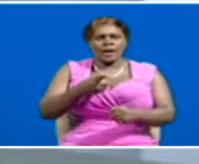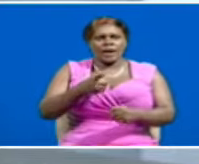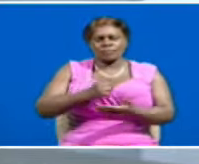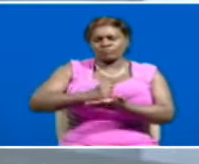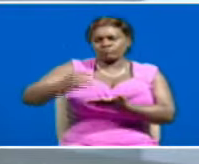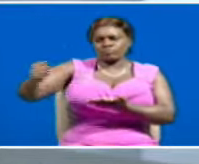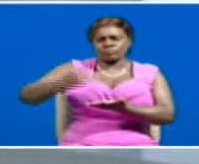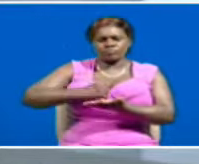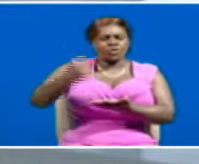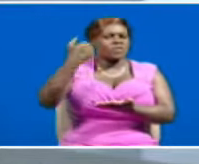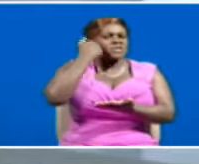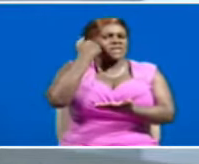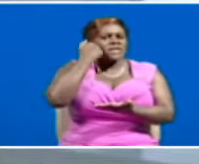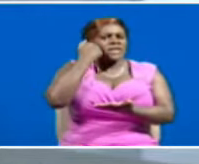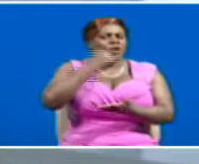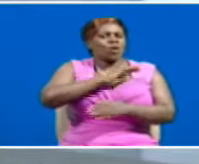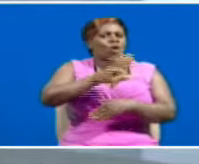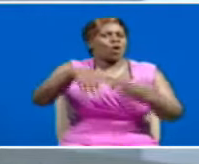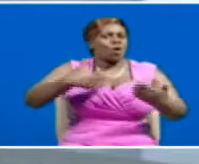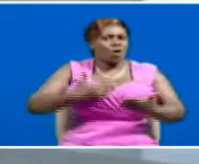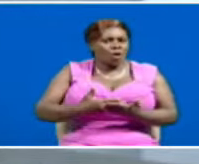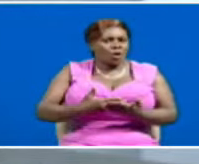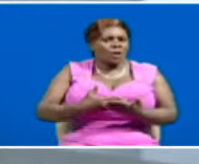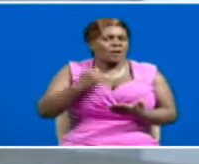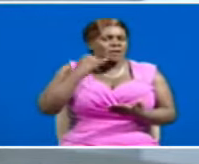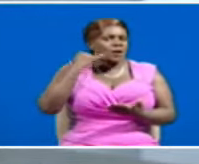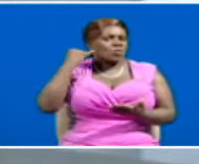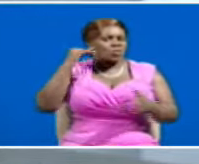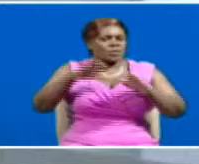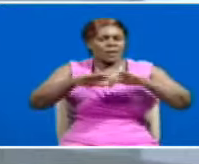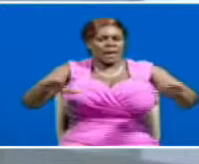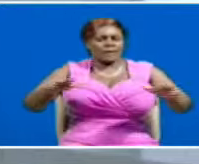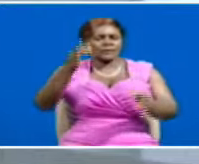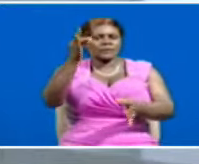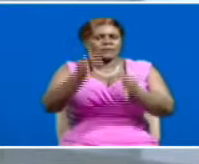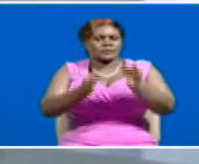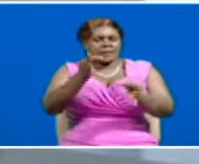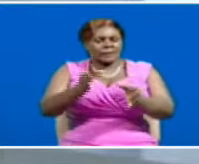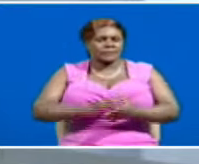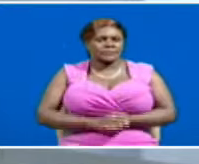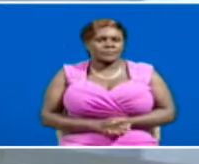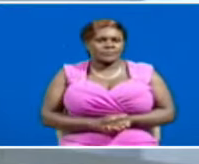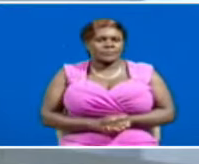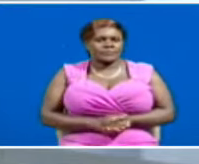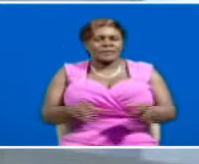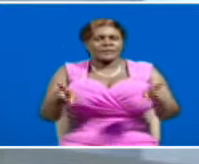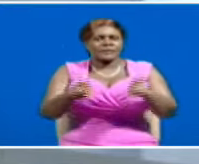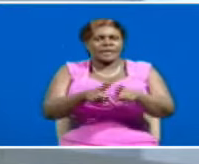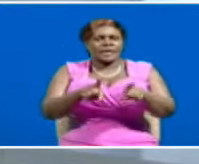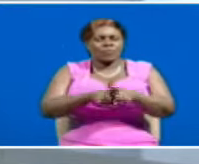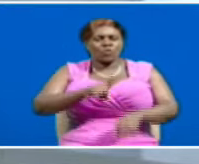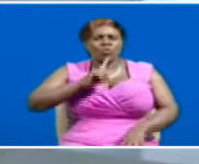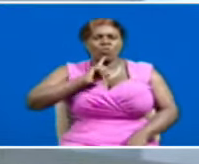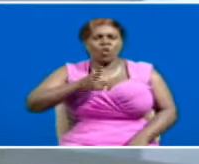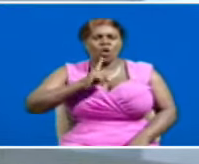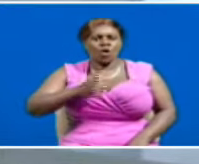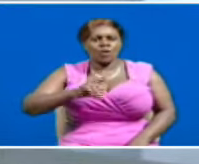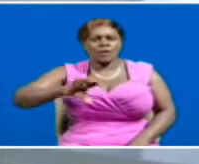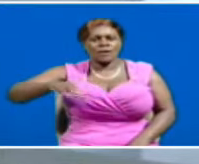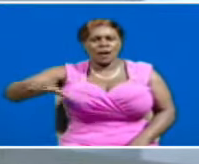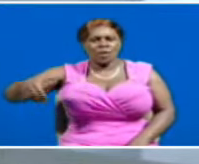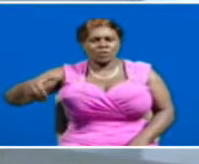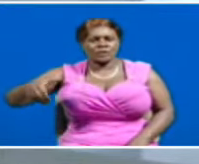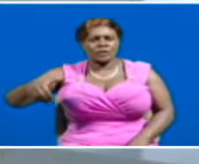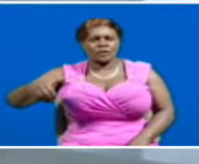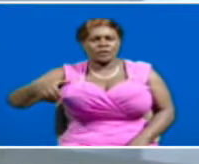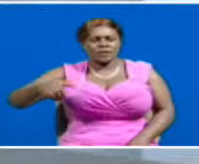or transfer of all patients. Nakuru Environment and Lands Court Judge Millicent Odeni has also issued a stern warning to the county for being